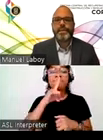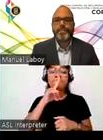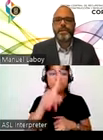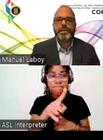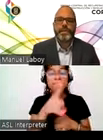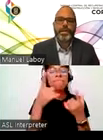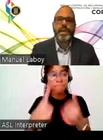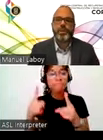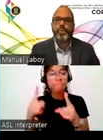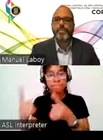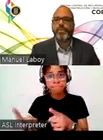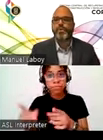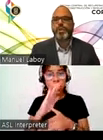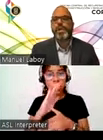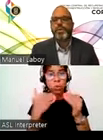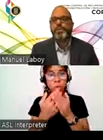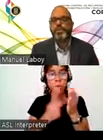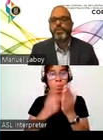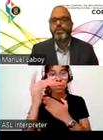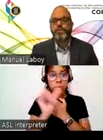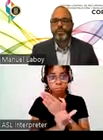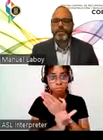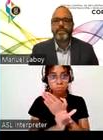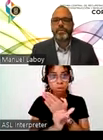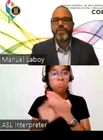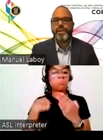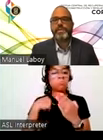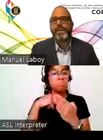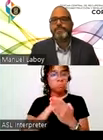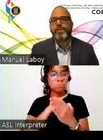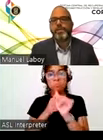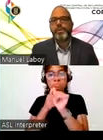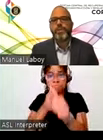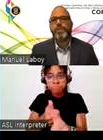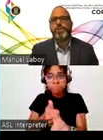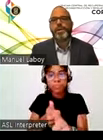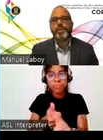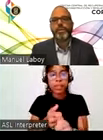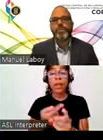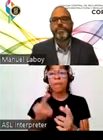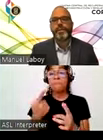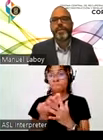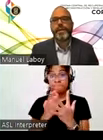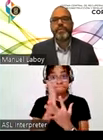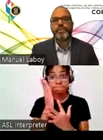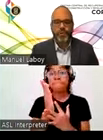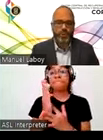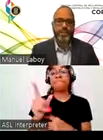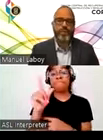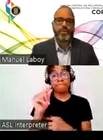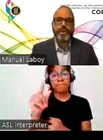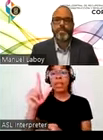the projects, as we continue to move towards the next few weeks and months throughout 2022, and of